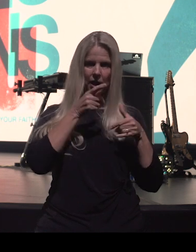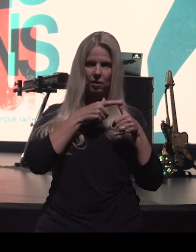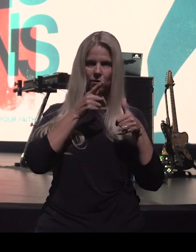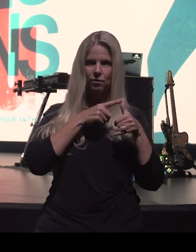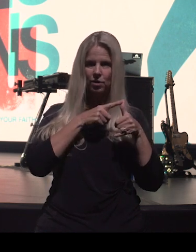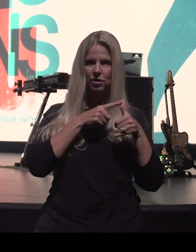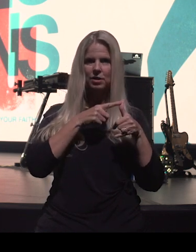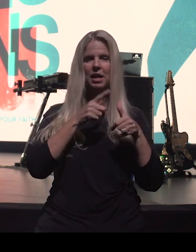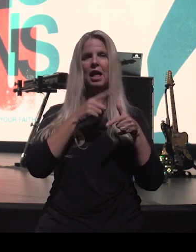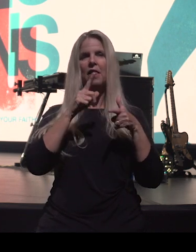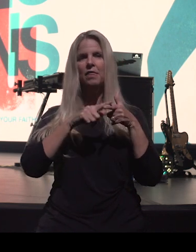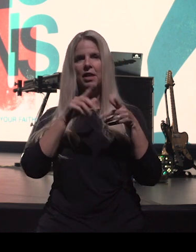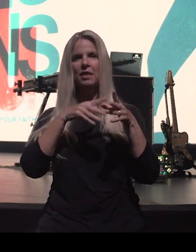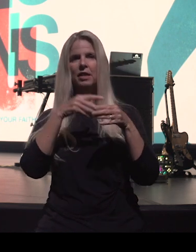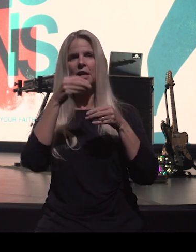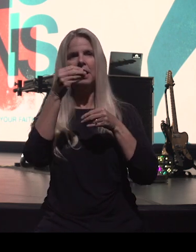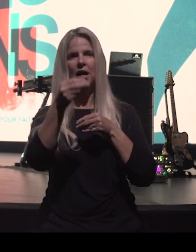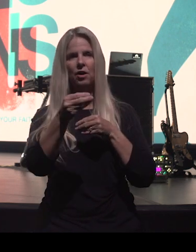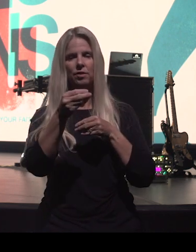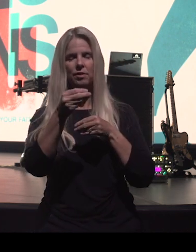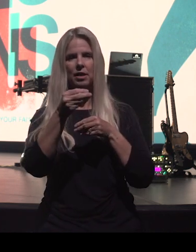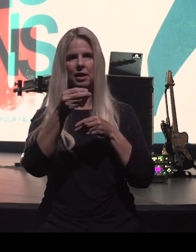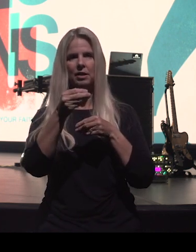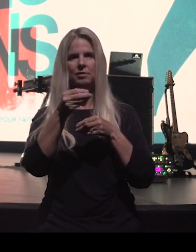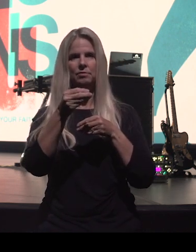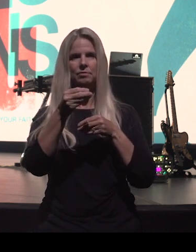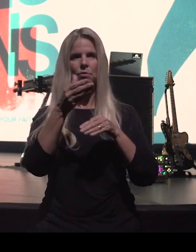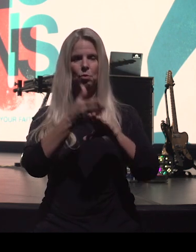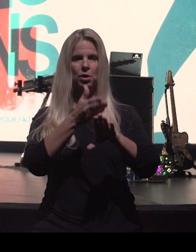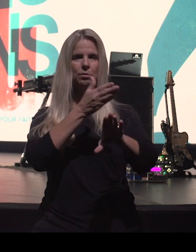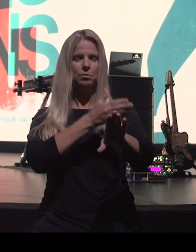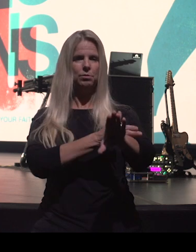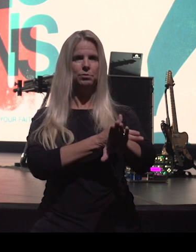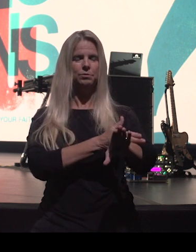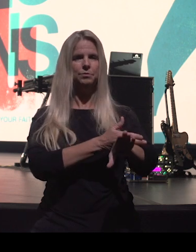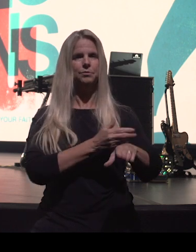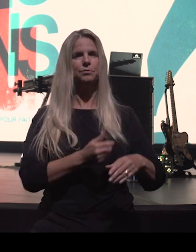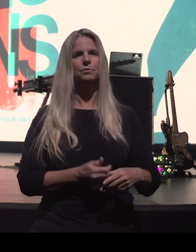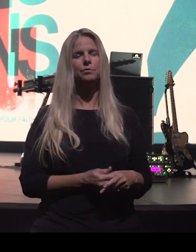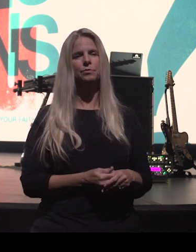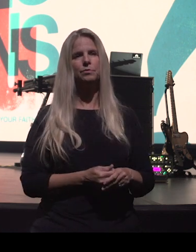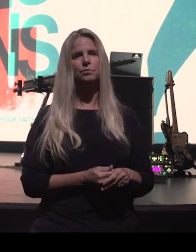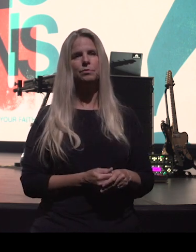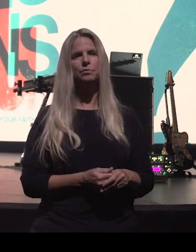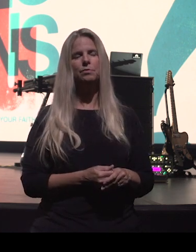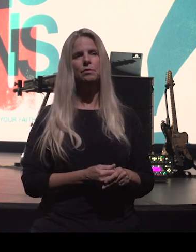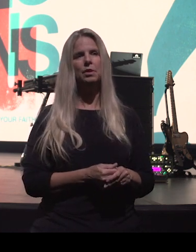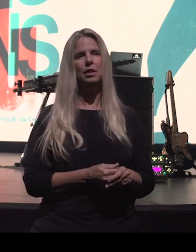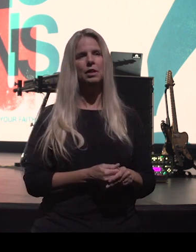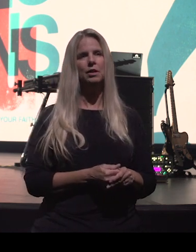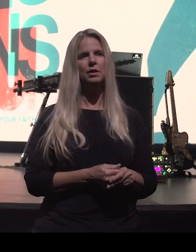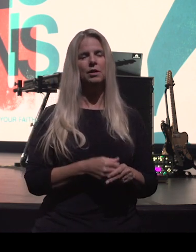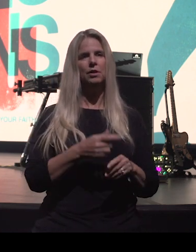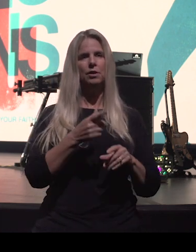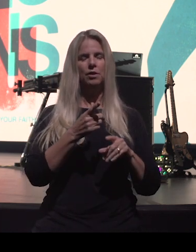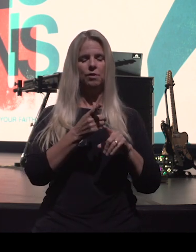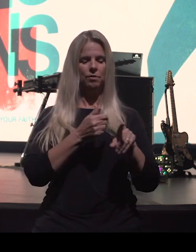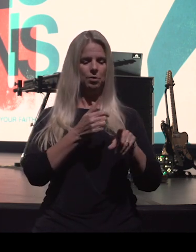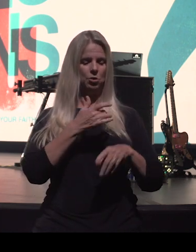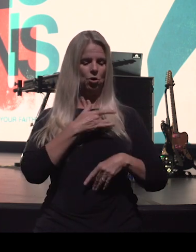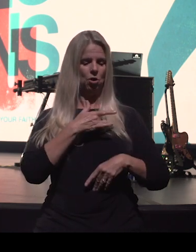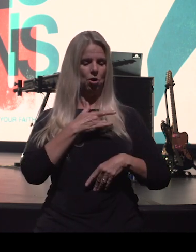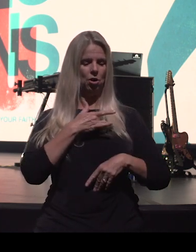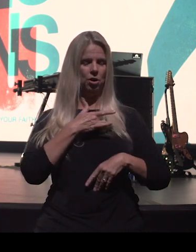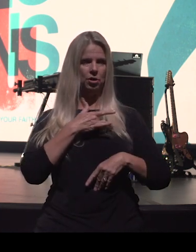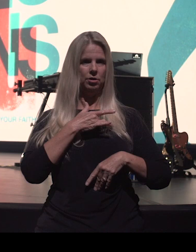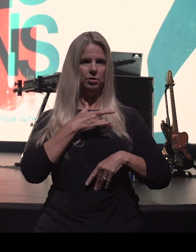outside will be better. Listen, out of your heart flows so many of your actions,